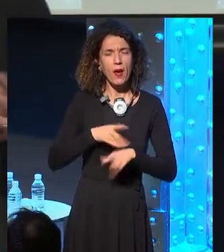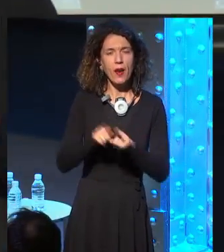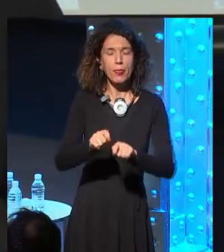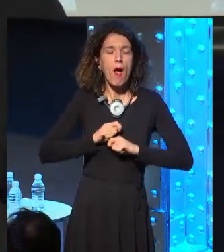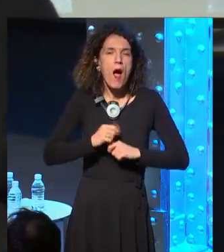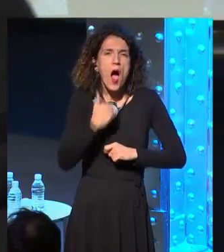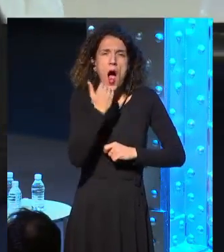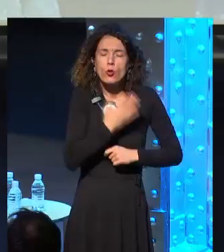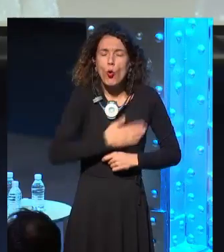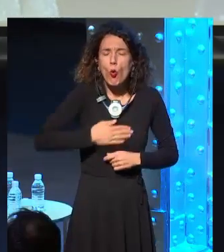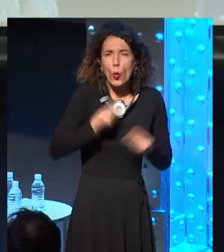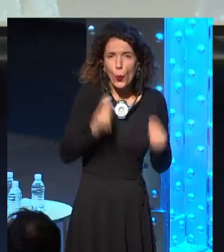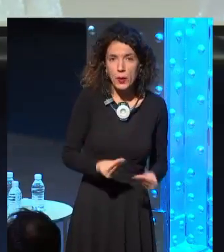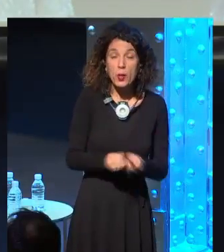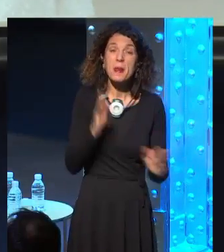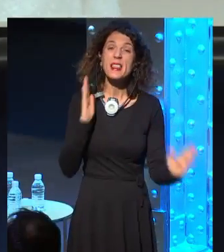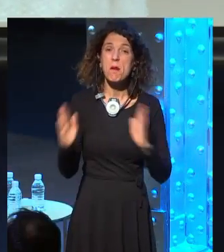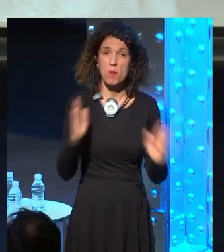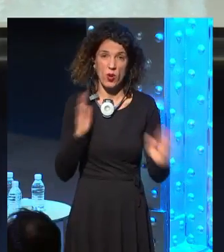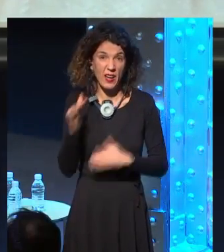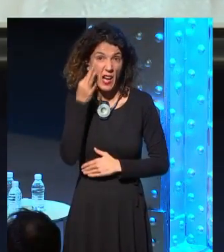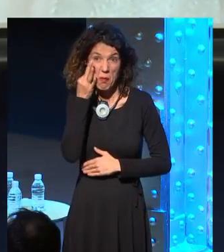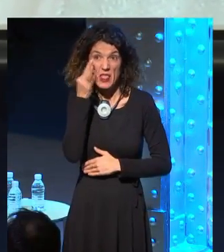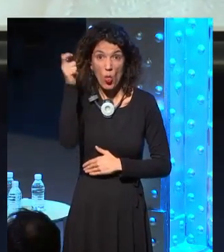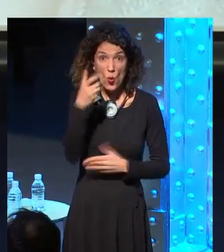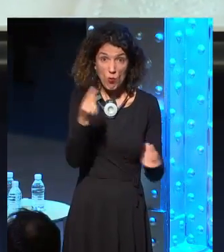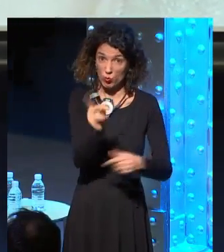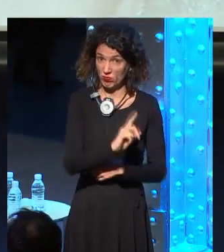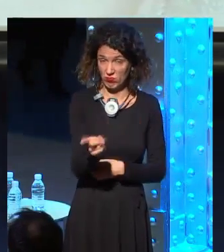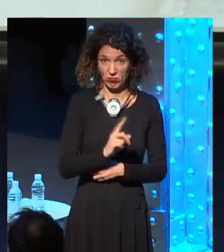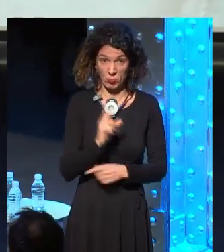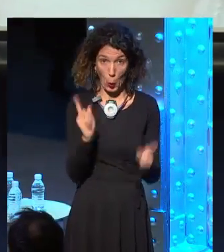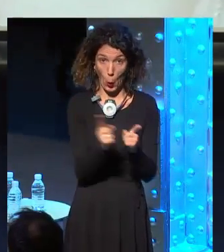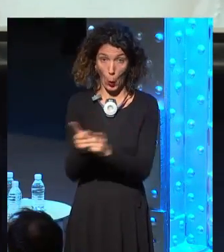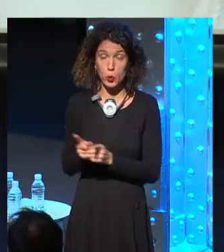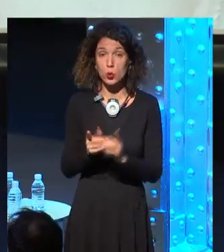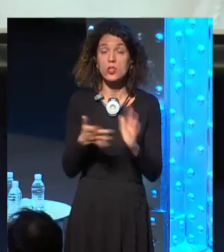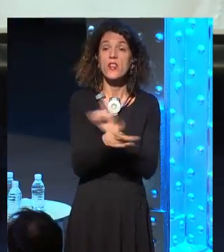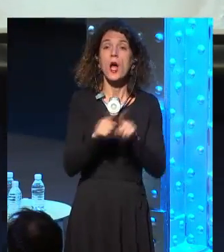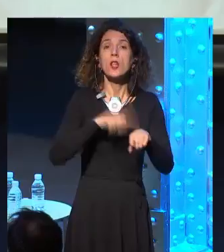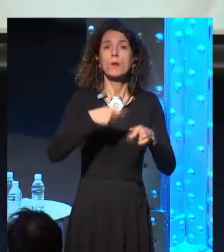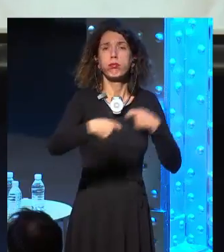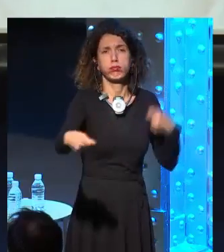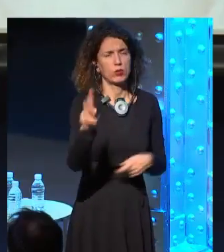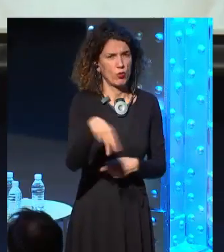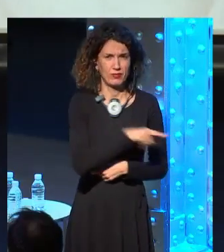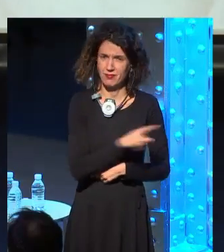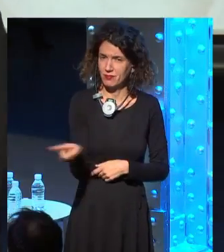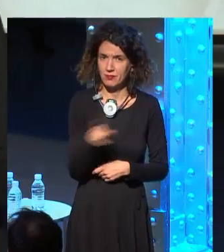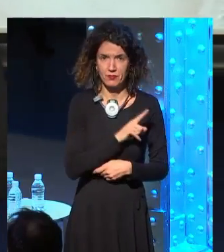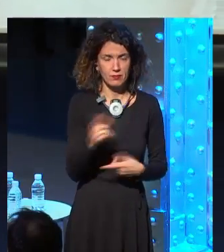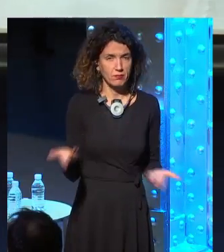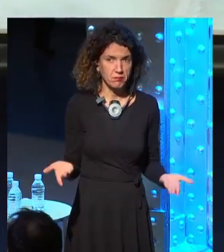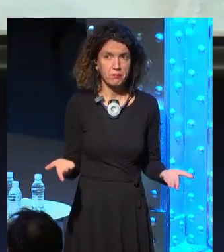very transient. They don't really last, not sustainable. So they are we're using